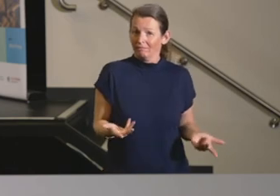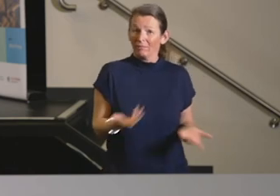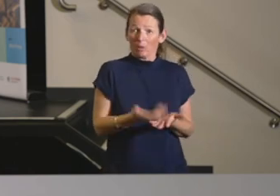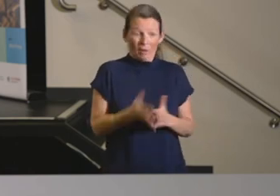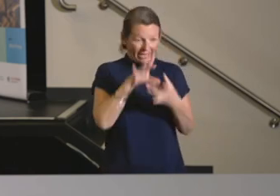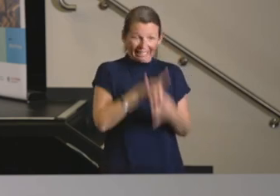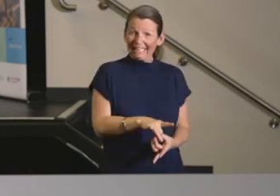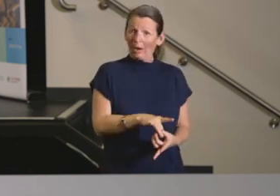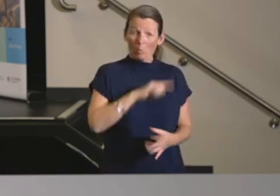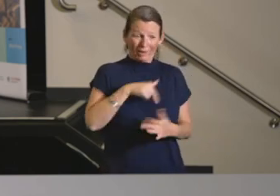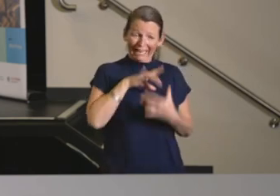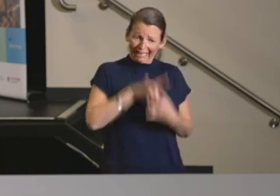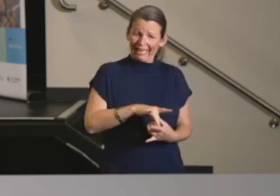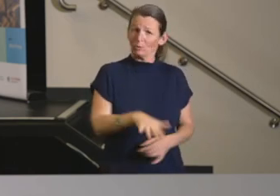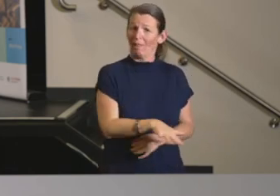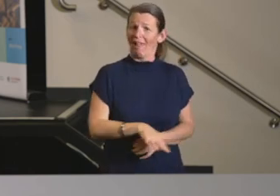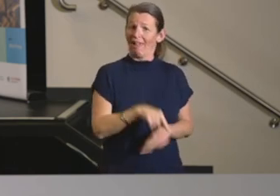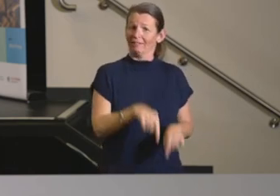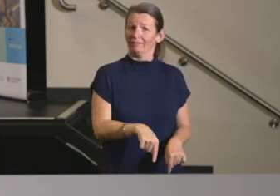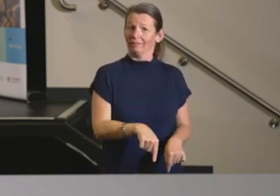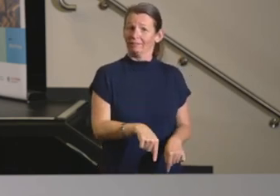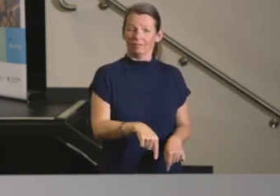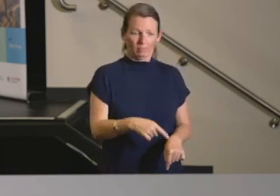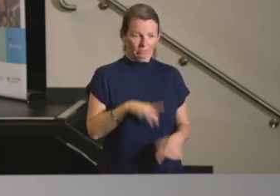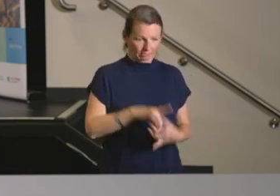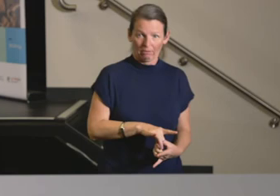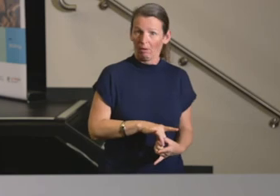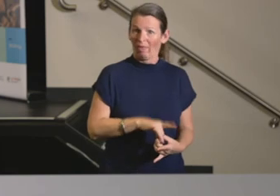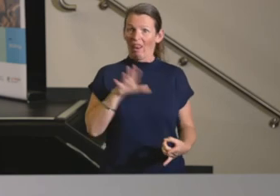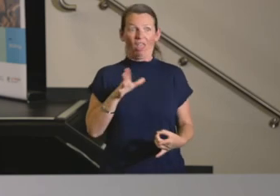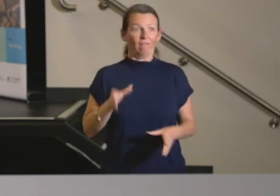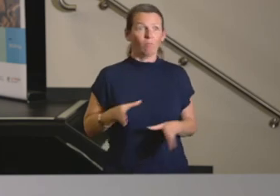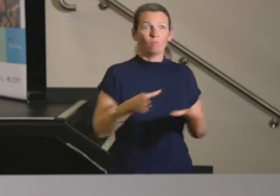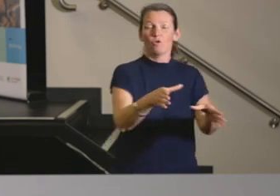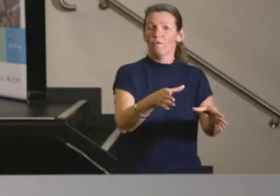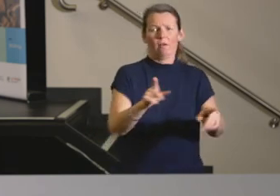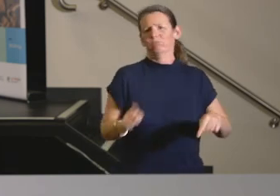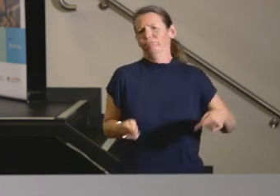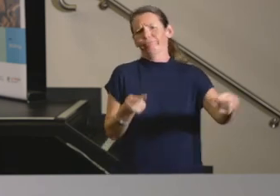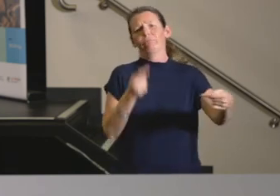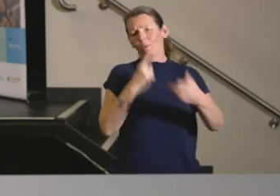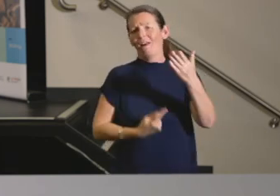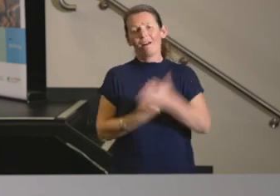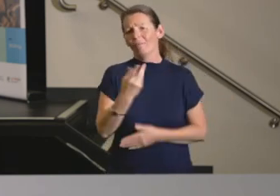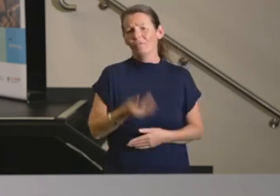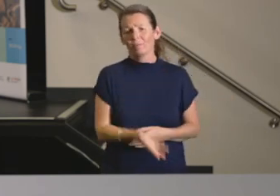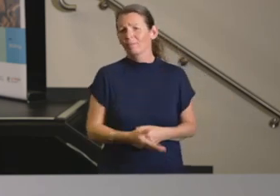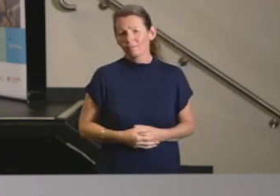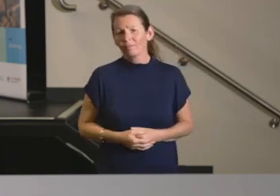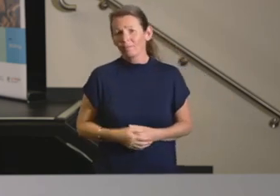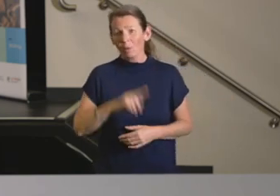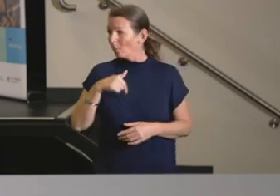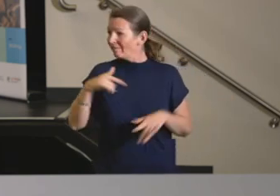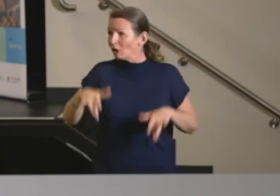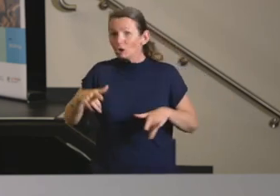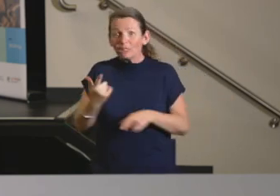land, we'll have to manage all the conflict that will arise from that. We haven't been discussing